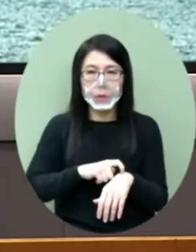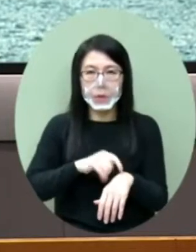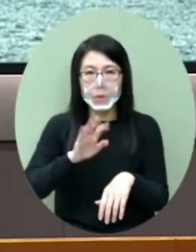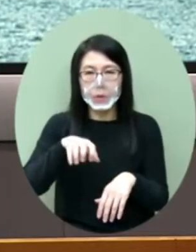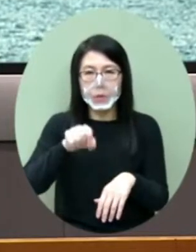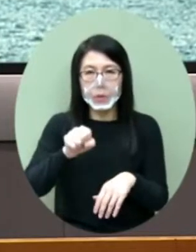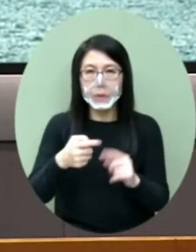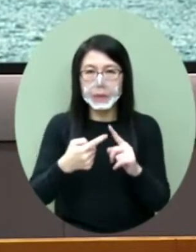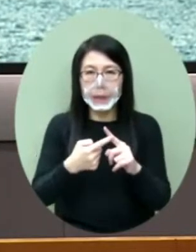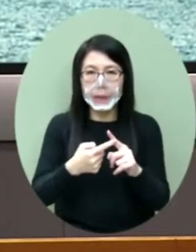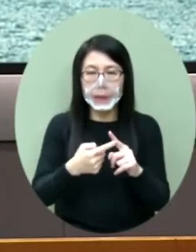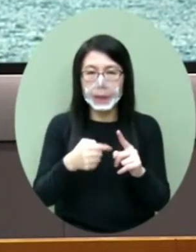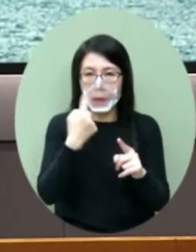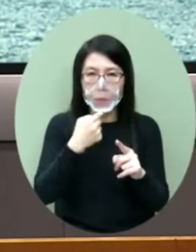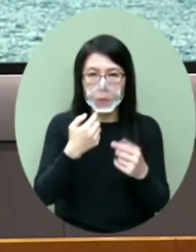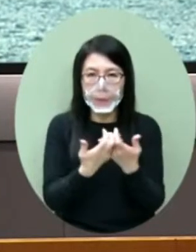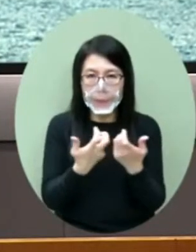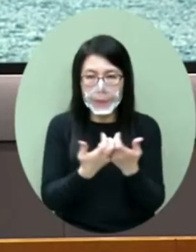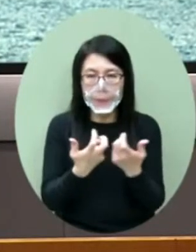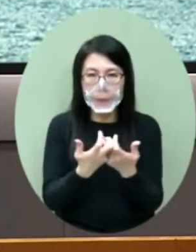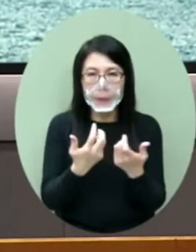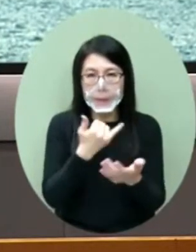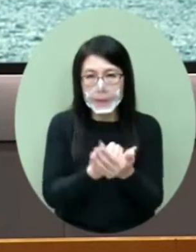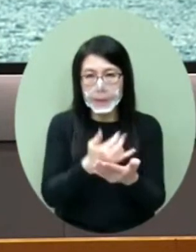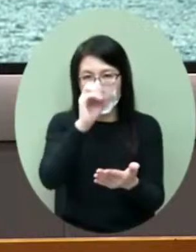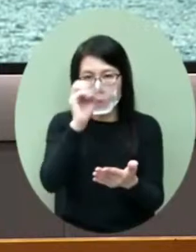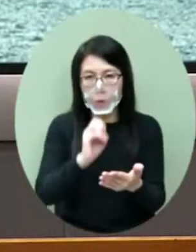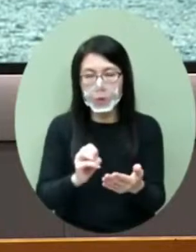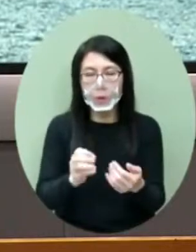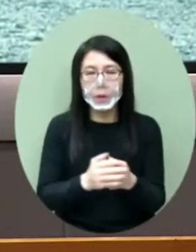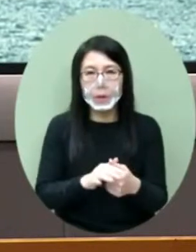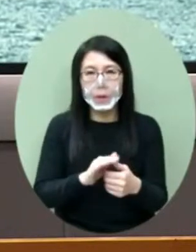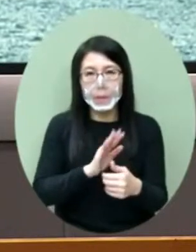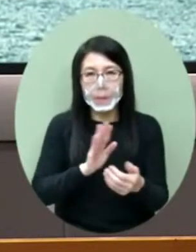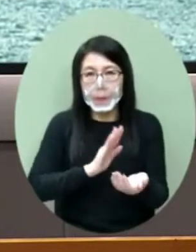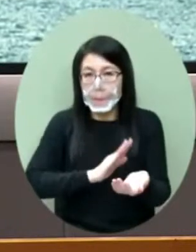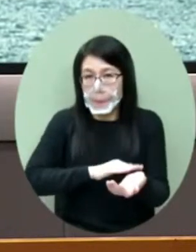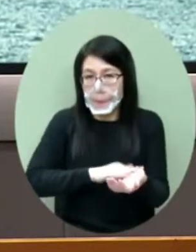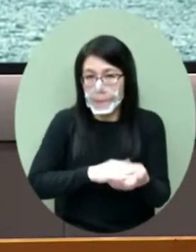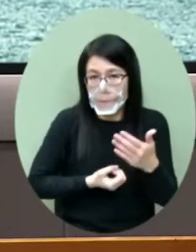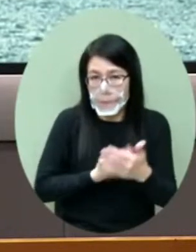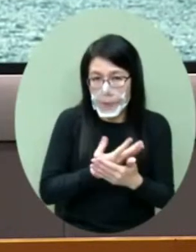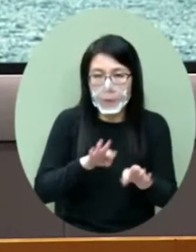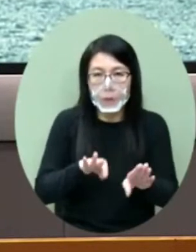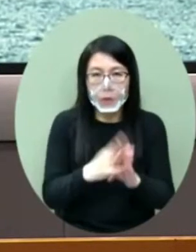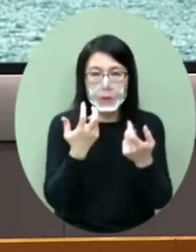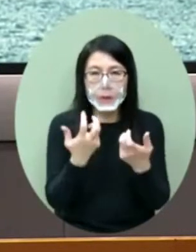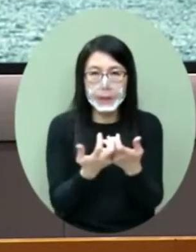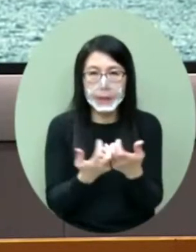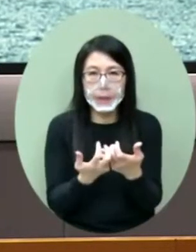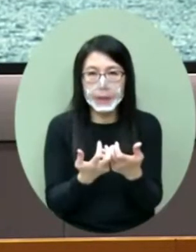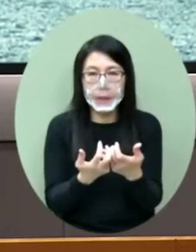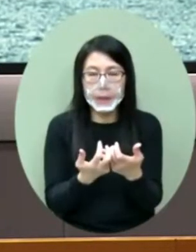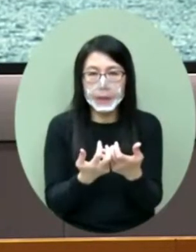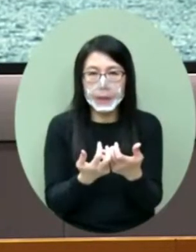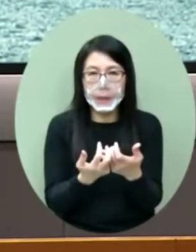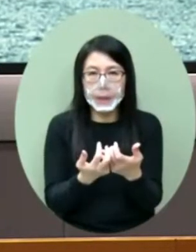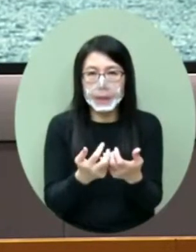people. Well, for the death rates sometimes is based on the population, not